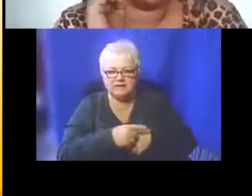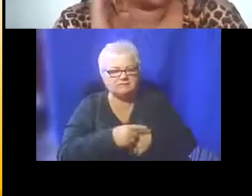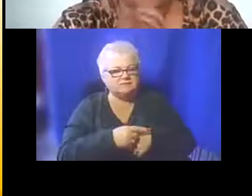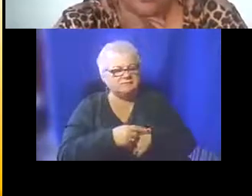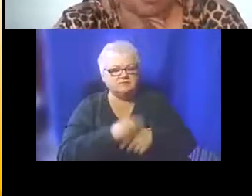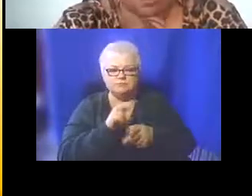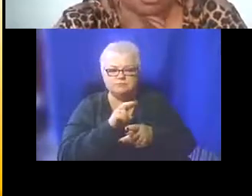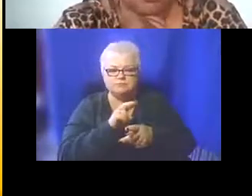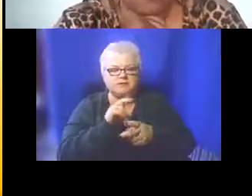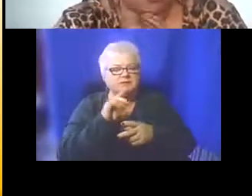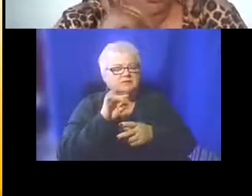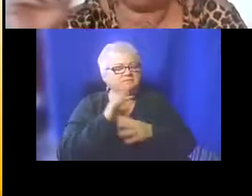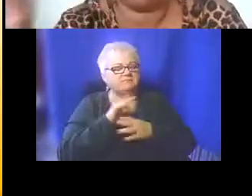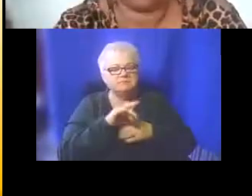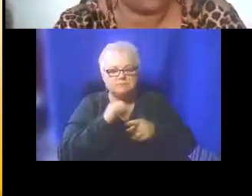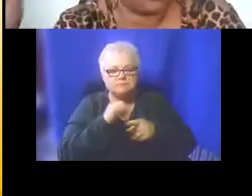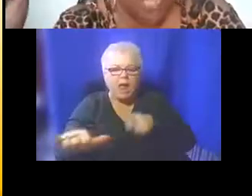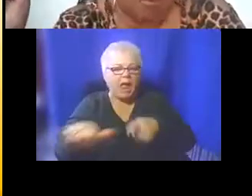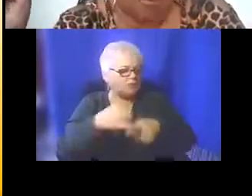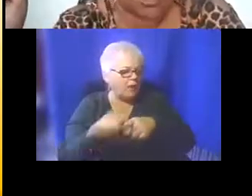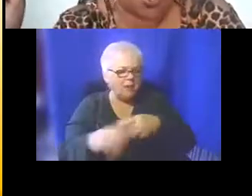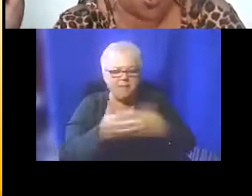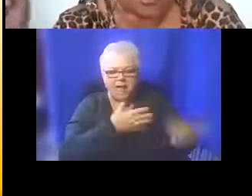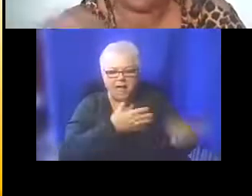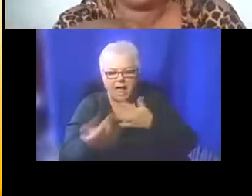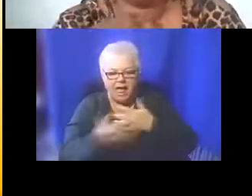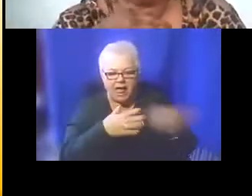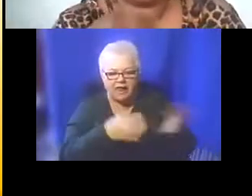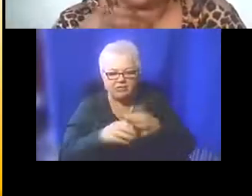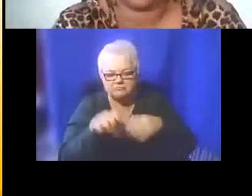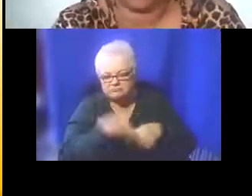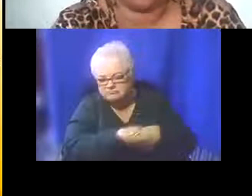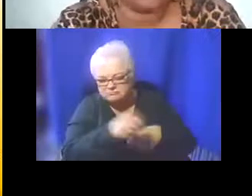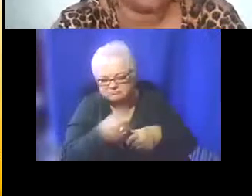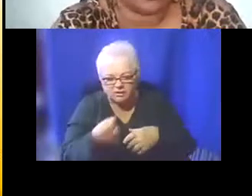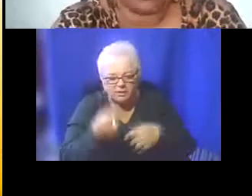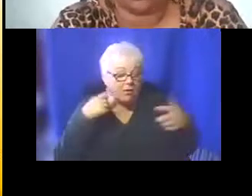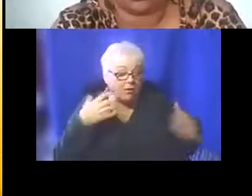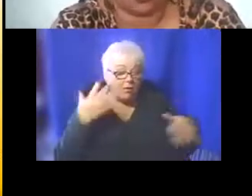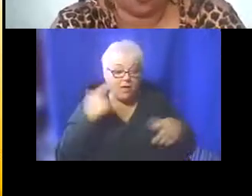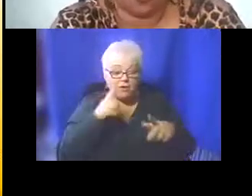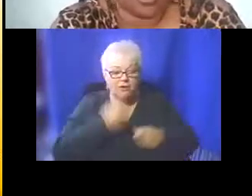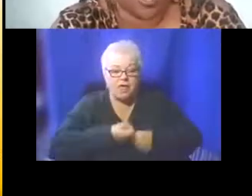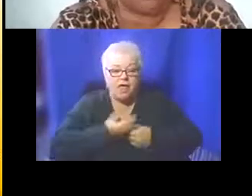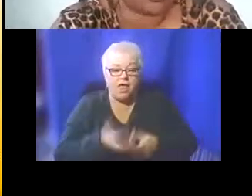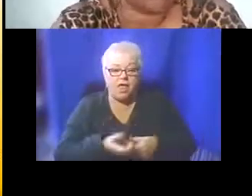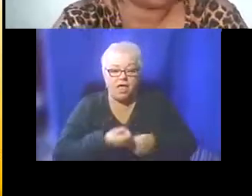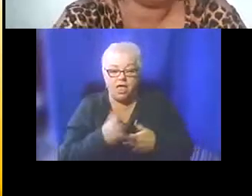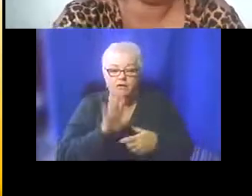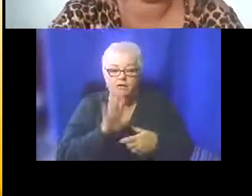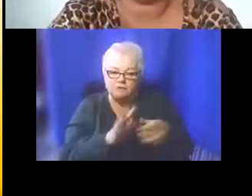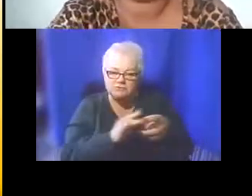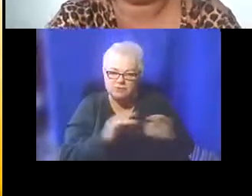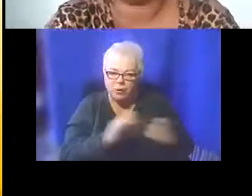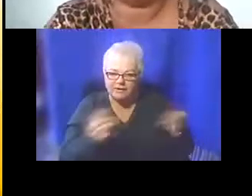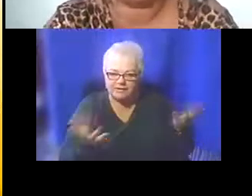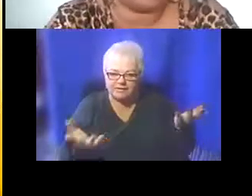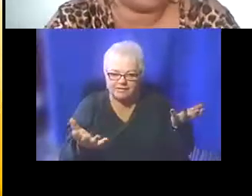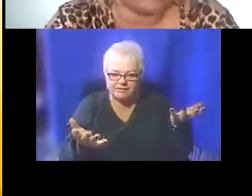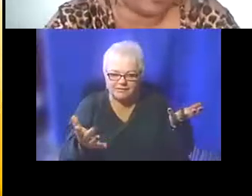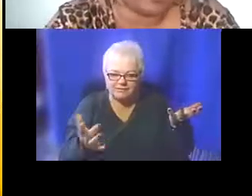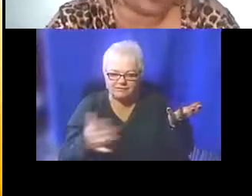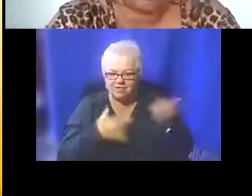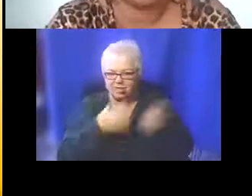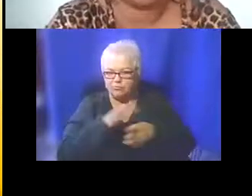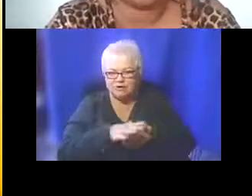F-bombs, cuss as much as you want, we'll turn the sound box on, just so you can get your story out, just so you can tell me how you're